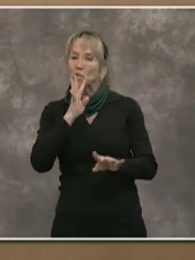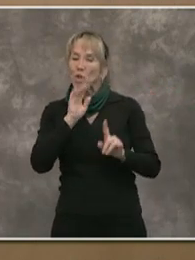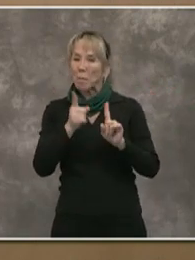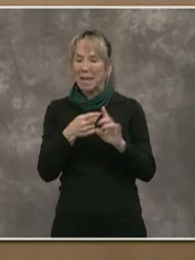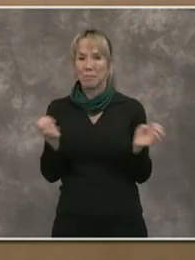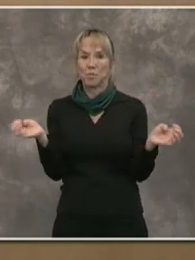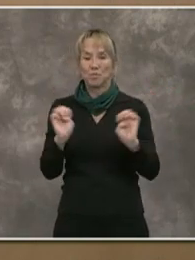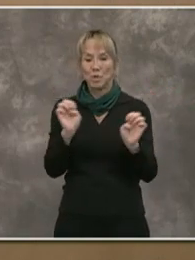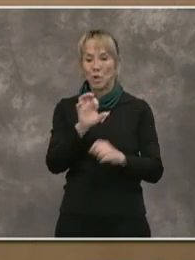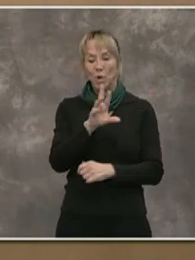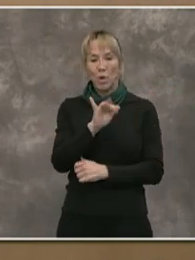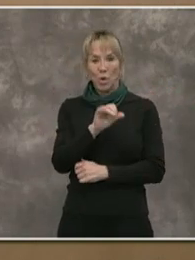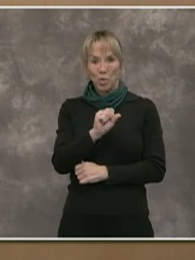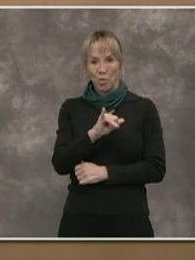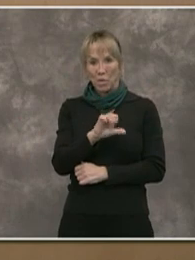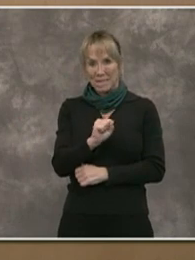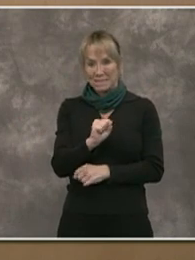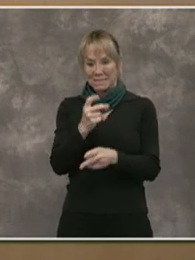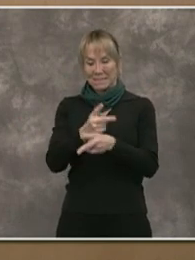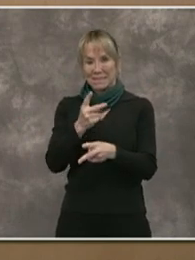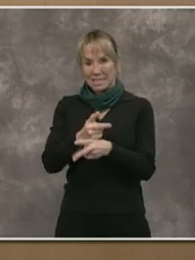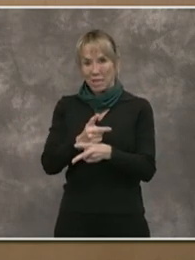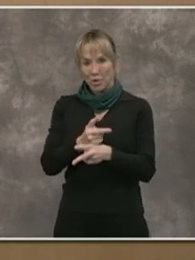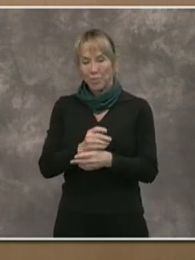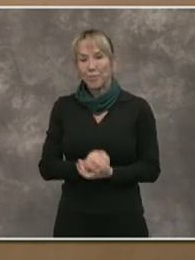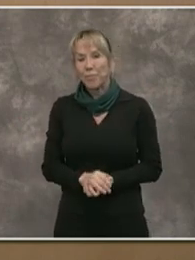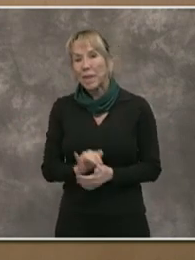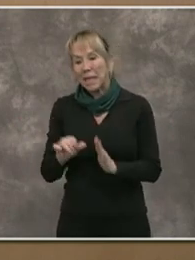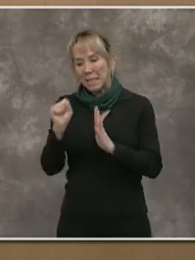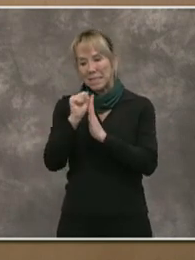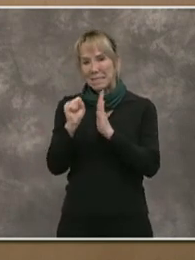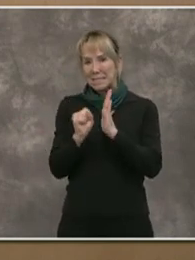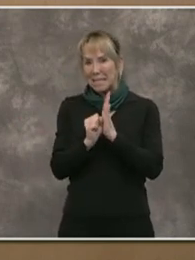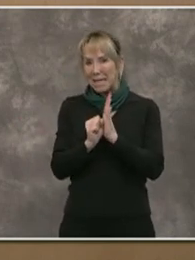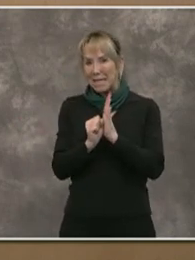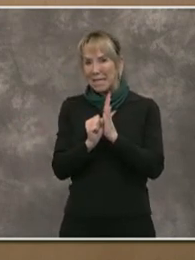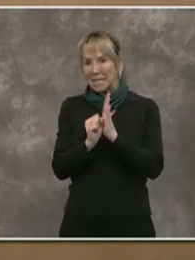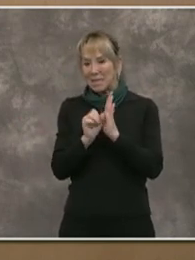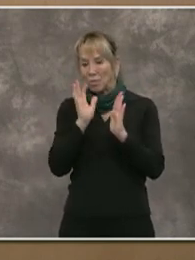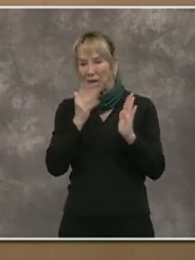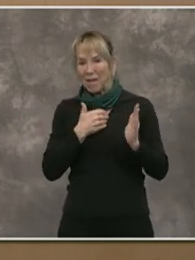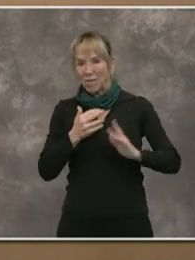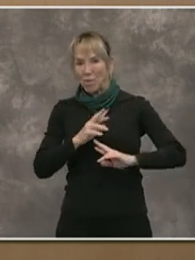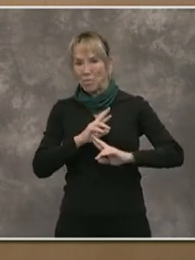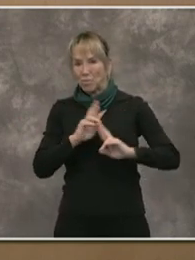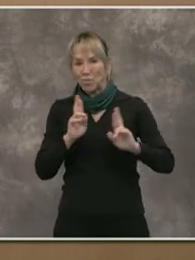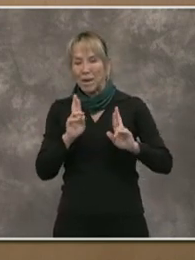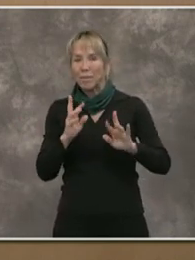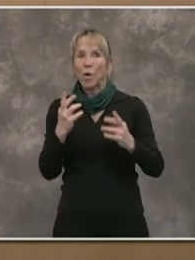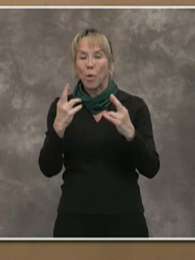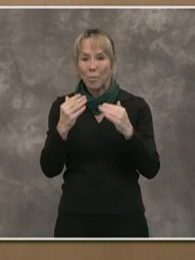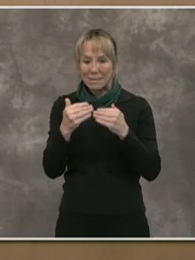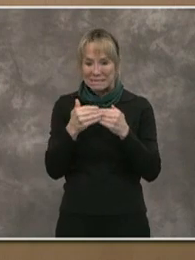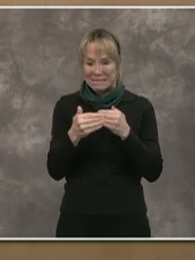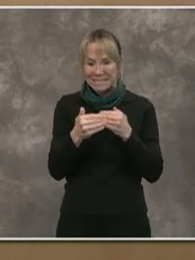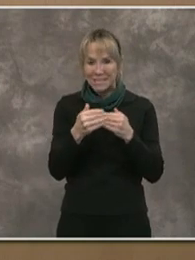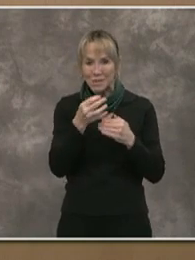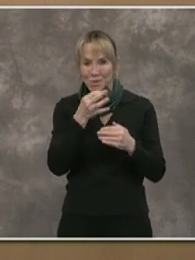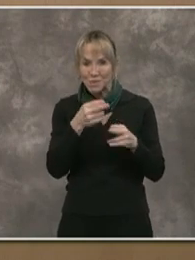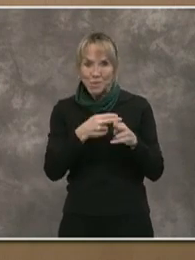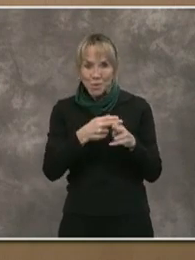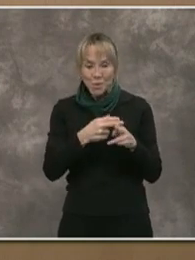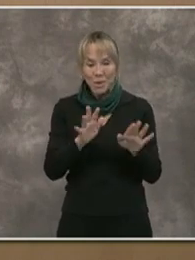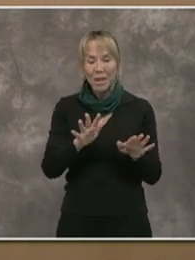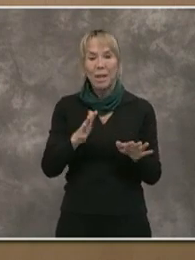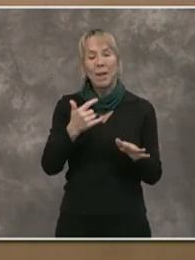state actually is coming out, hopefully in the near future, with that, because we would want to be in